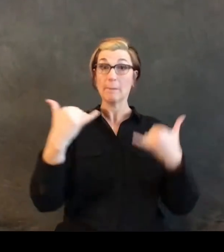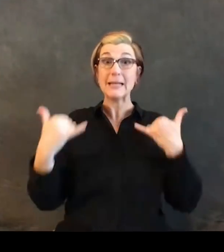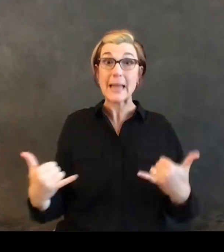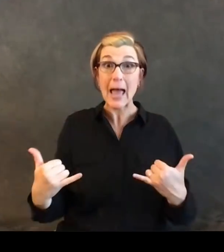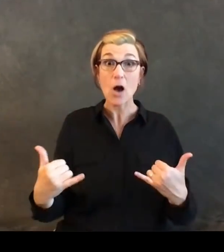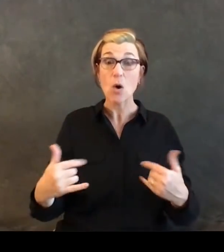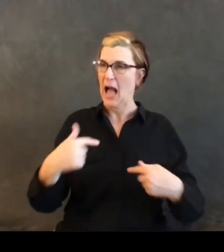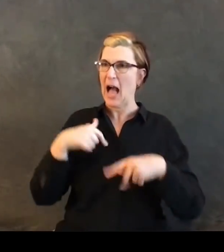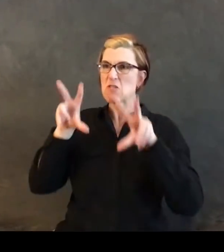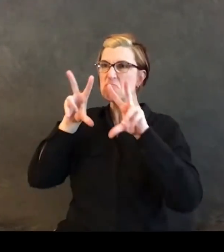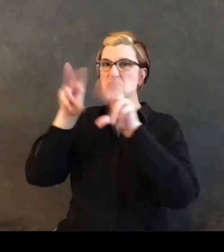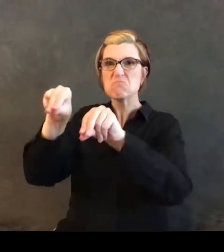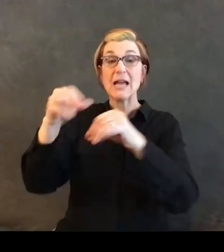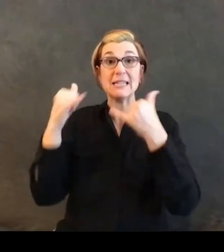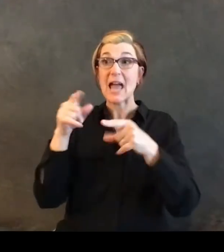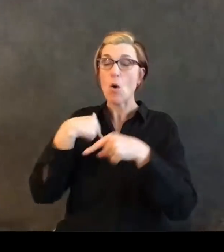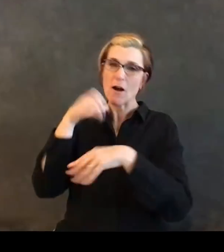paid